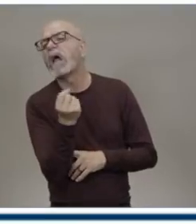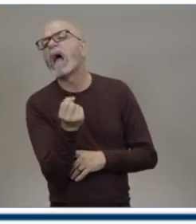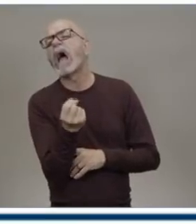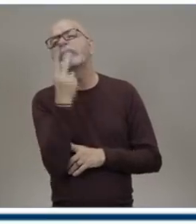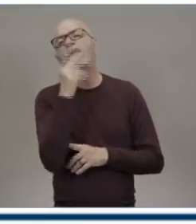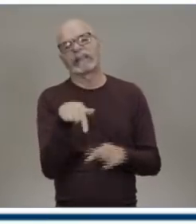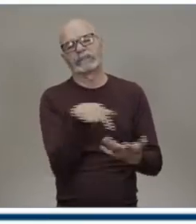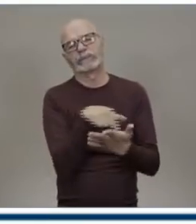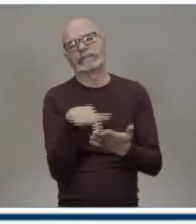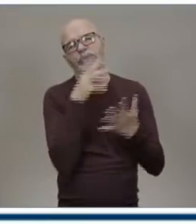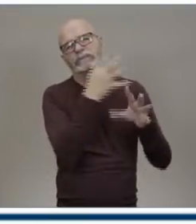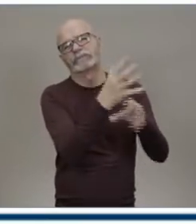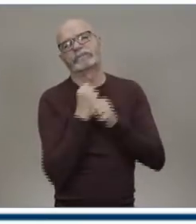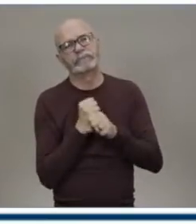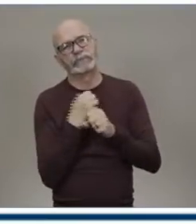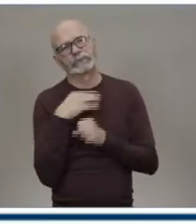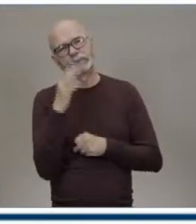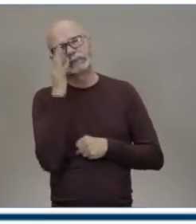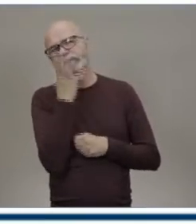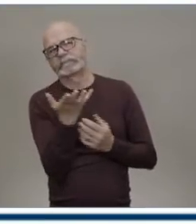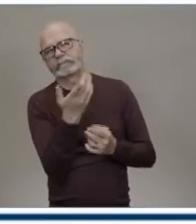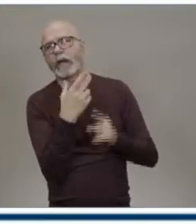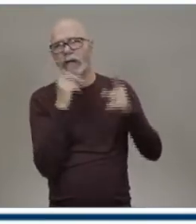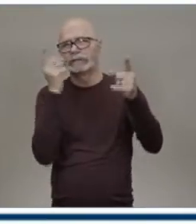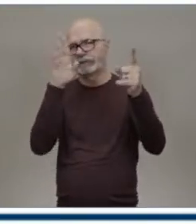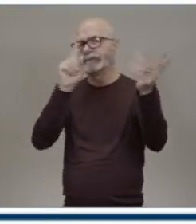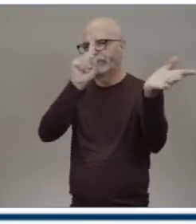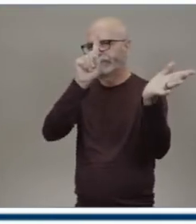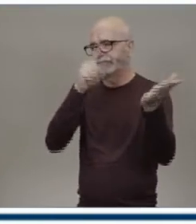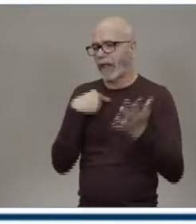week? Just let me look that.